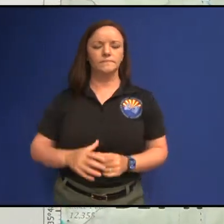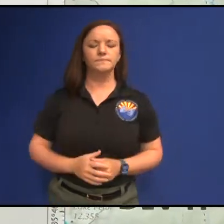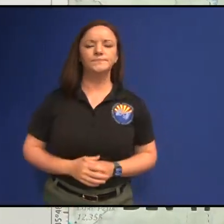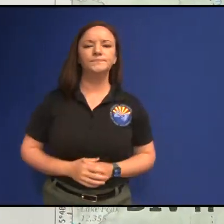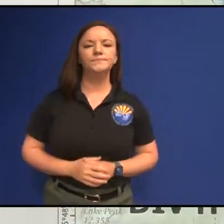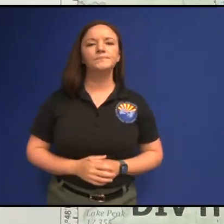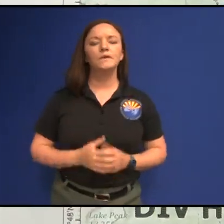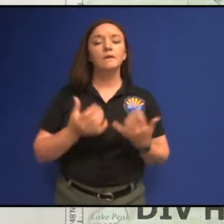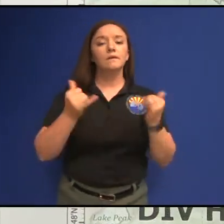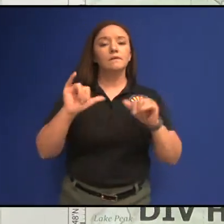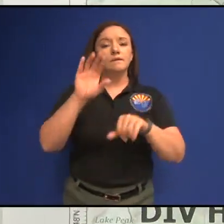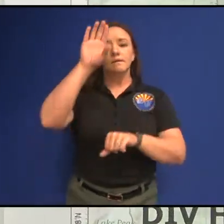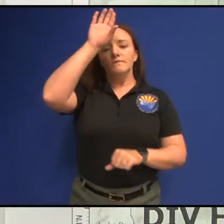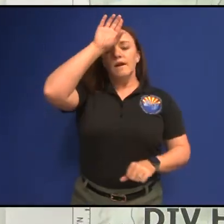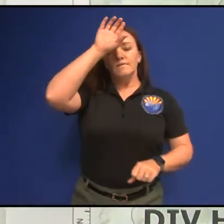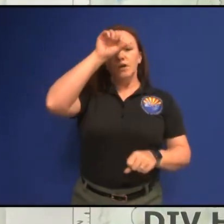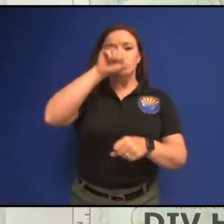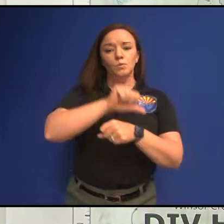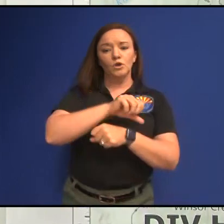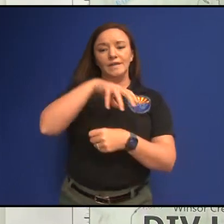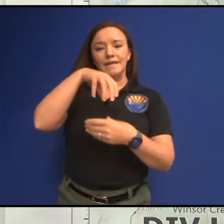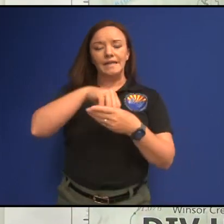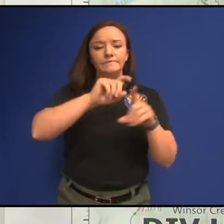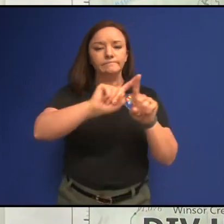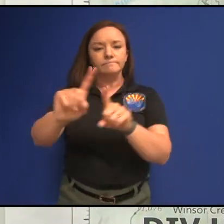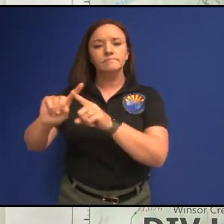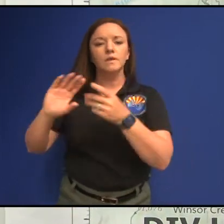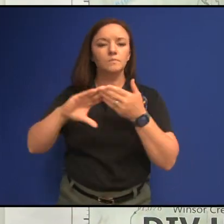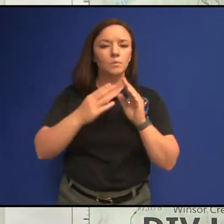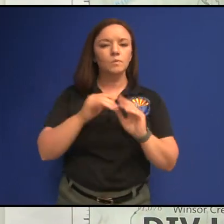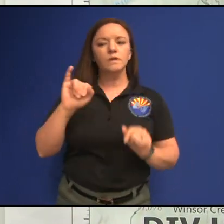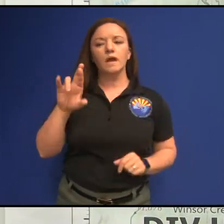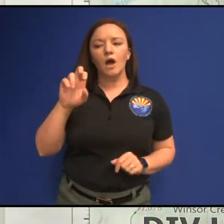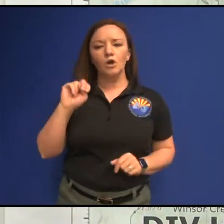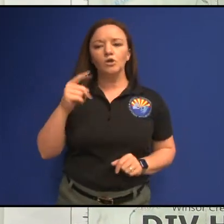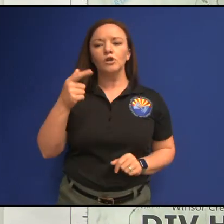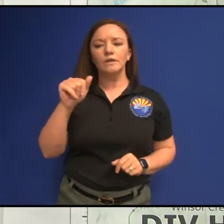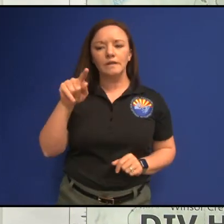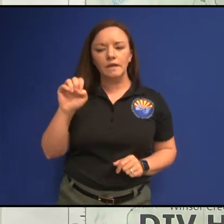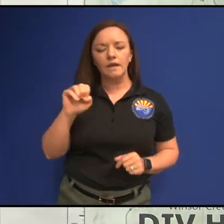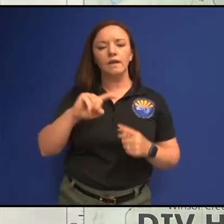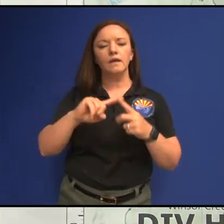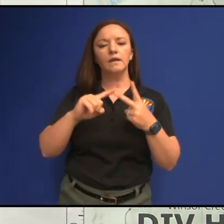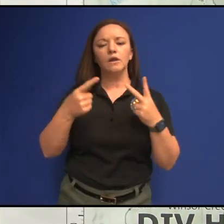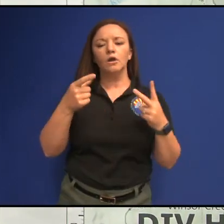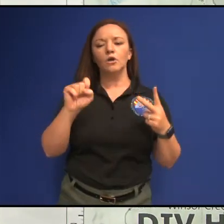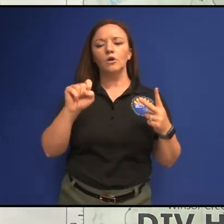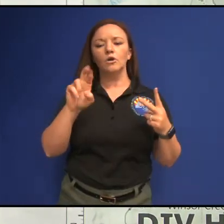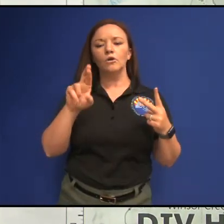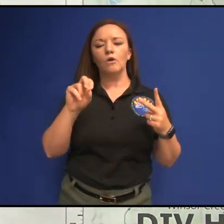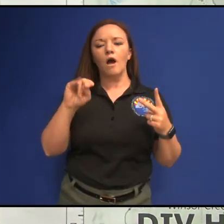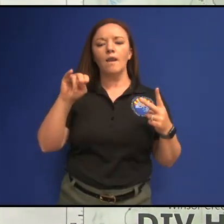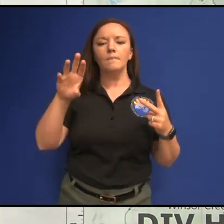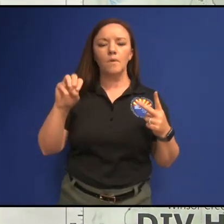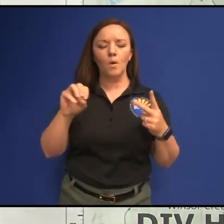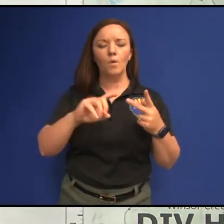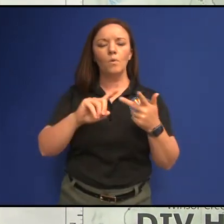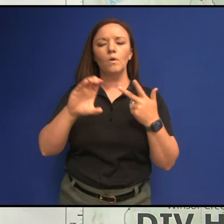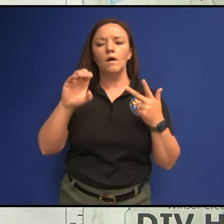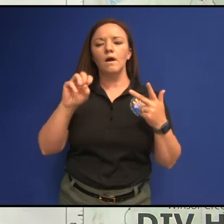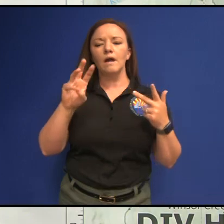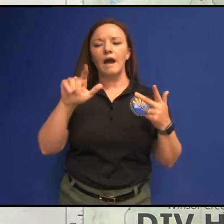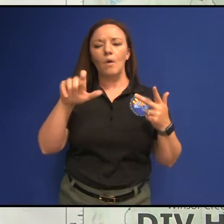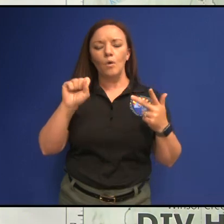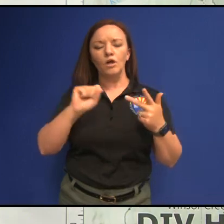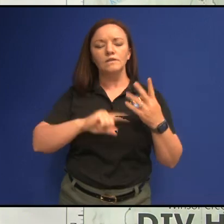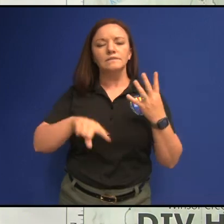have folks working in and around all the communities, Iron Gate, Geronimo, Cowles, the Grass Mountain